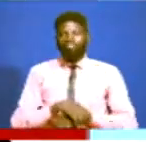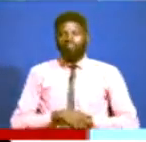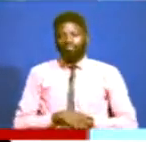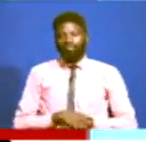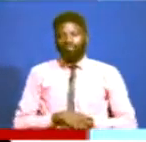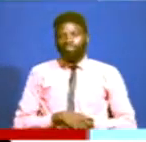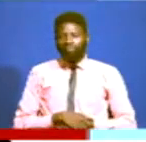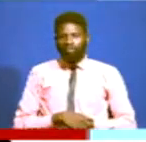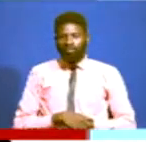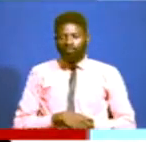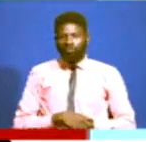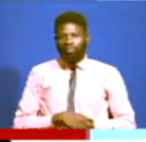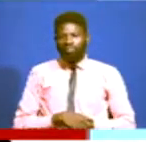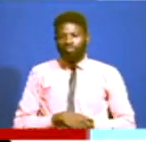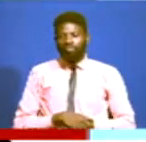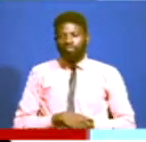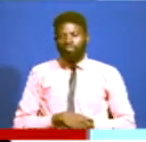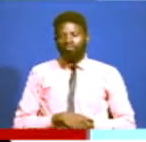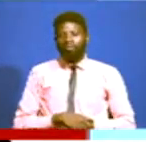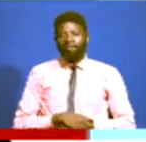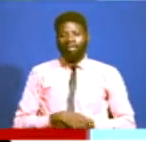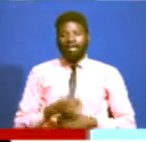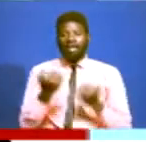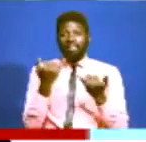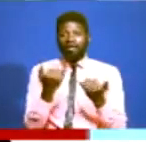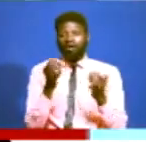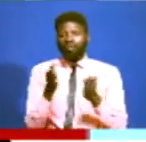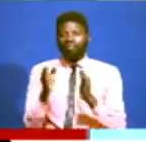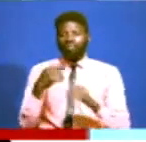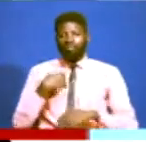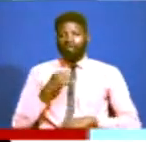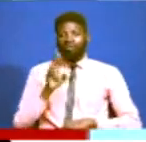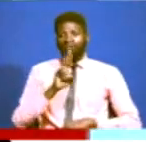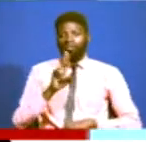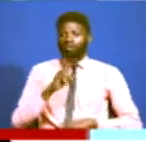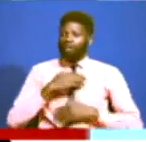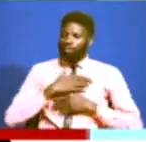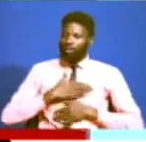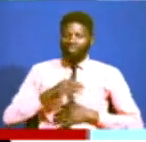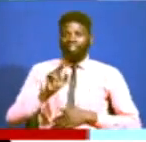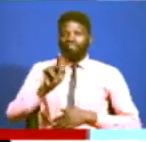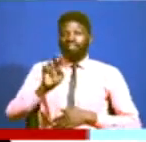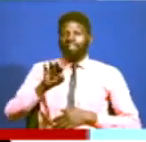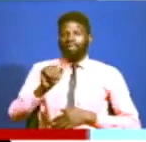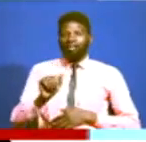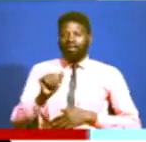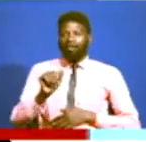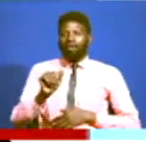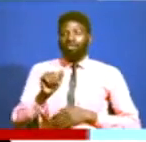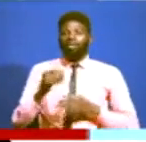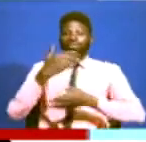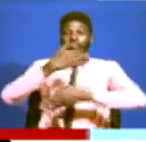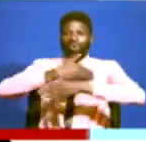Let me therefore take this opportunity to first appreciate the KRA customs officers for the good work they are doing in our